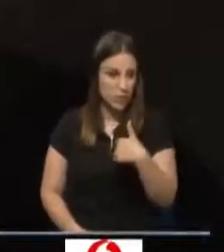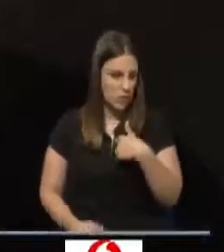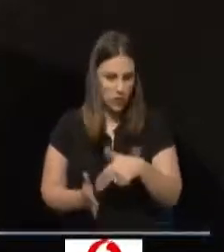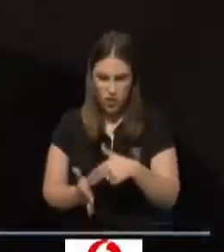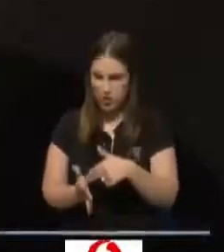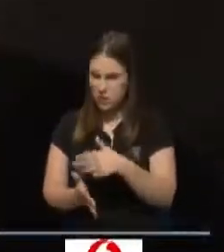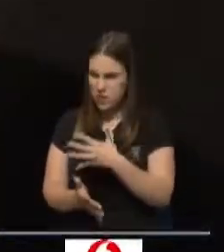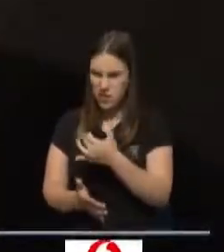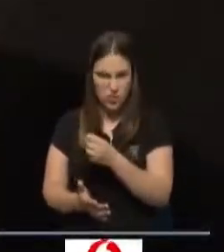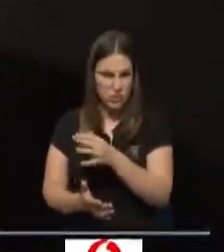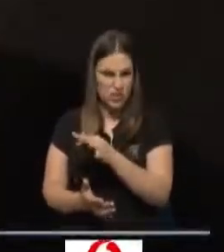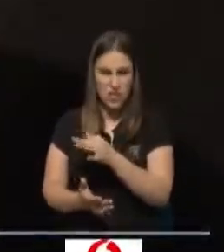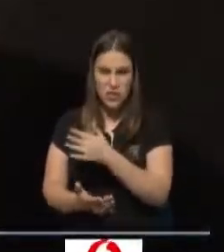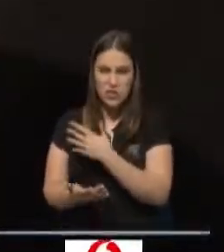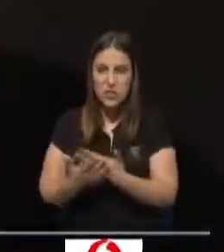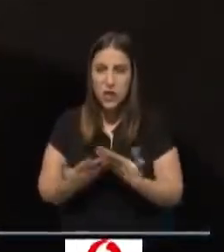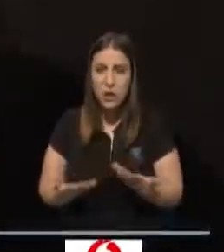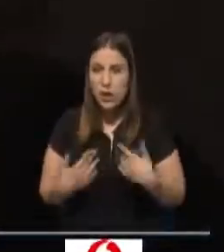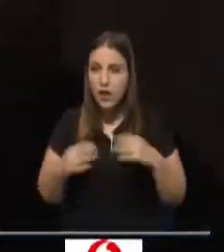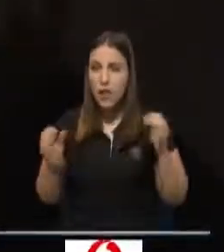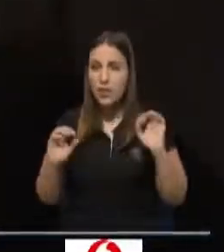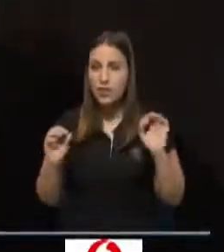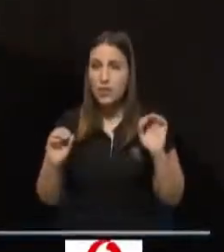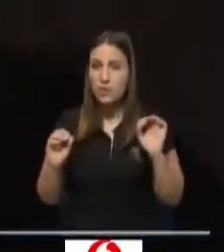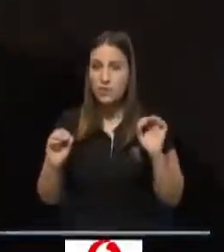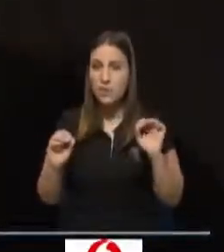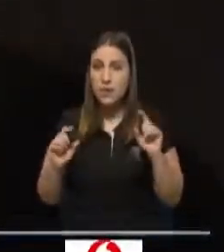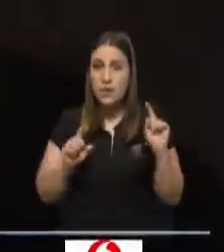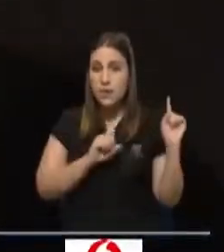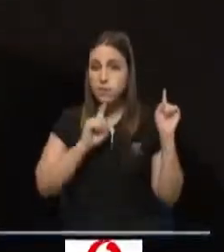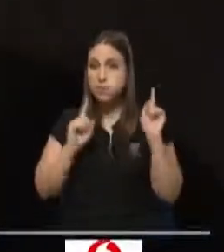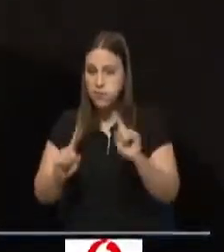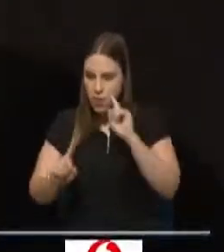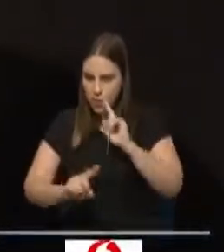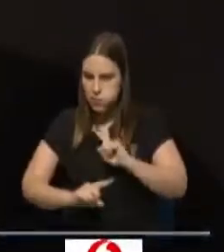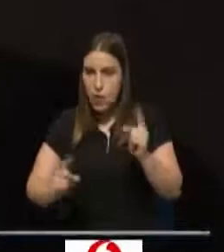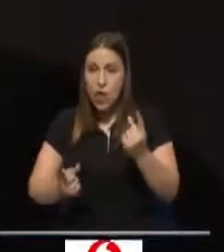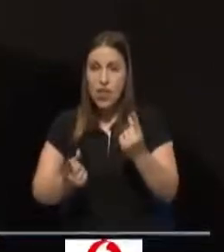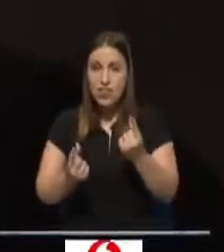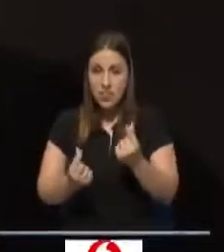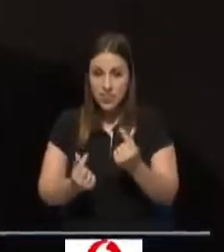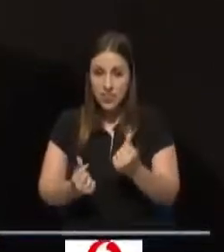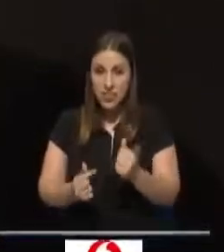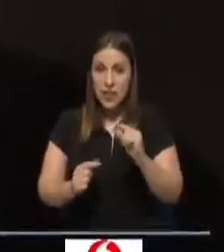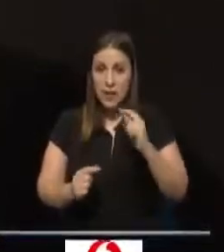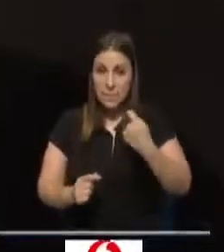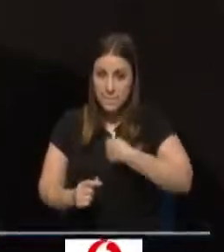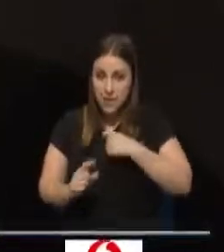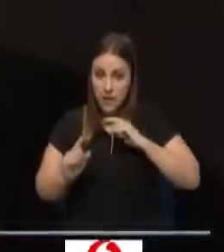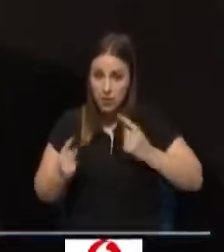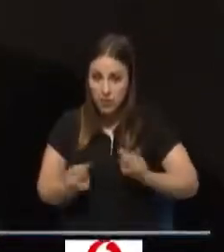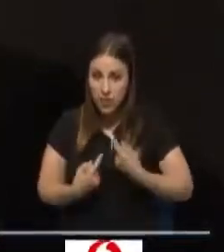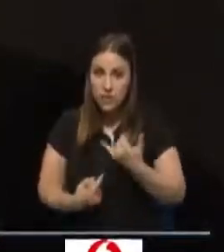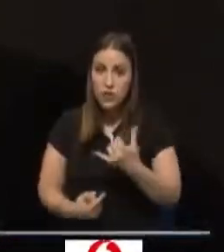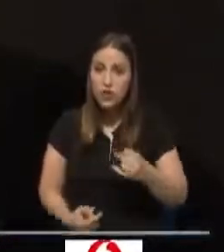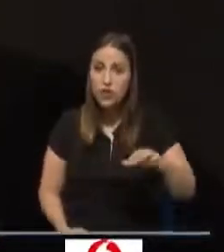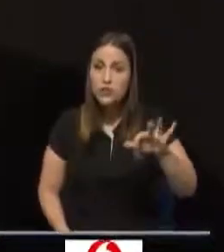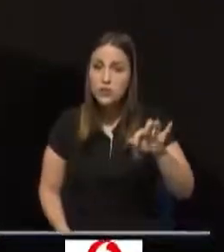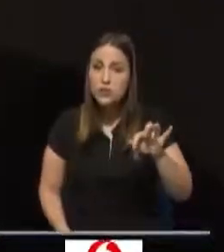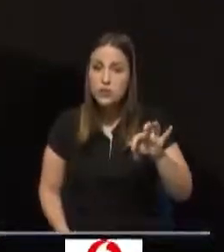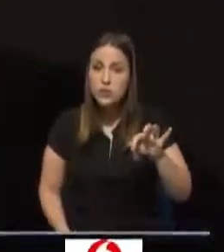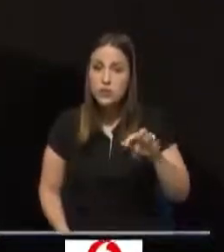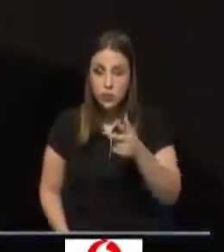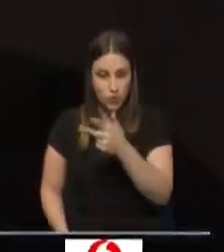and I'm still waiting for this money that we've been owed since 2017. It's a public consultation, and the money was meant to be paid